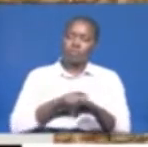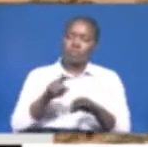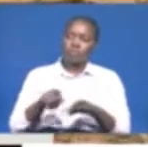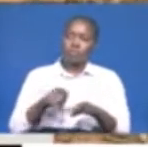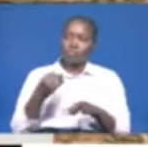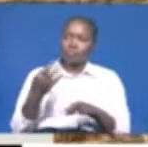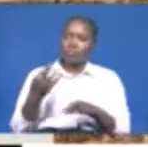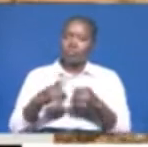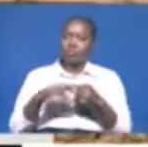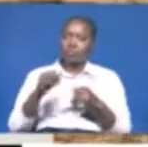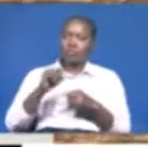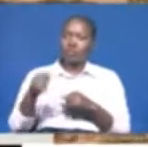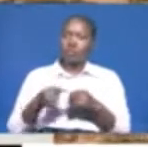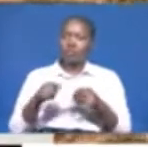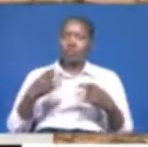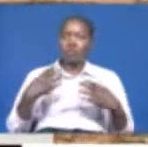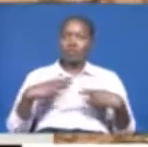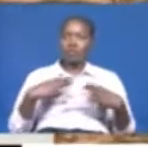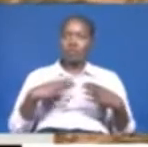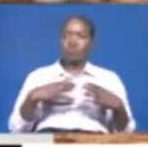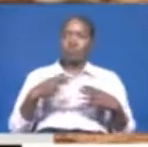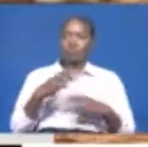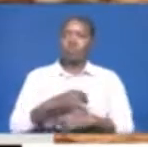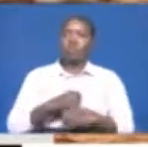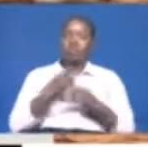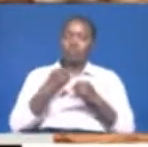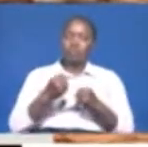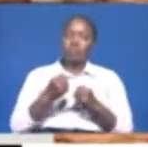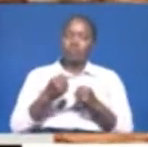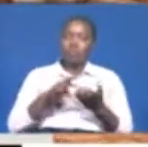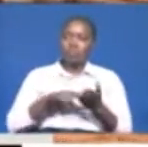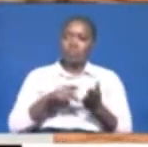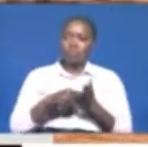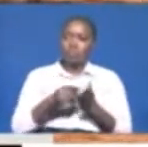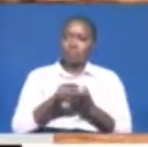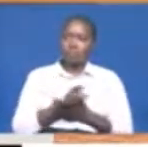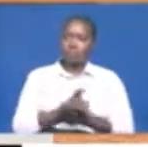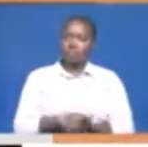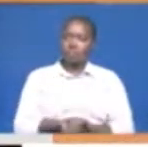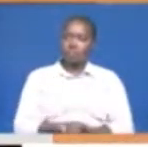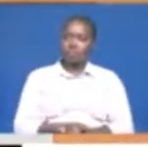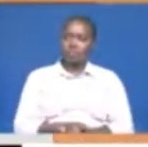370,000 people through resilience initiatives. Ndusamokami for Lunchtime News.